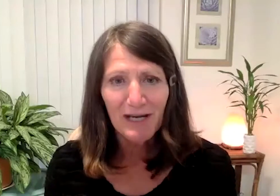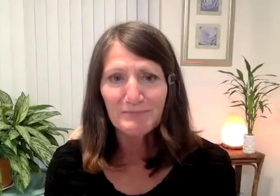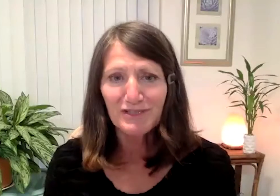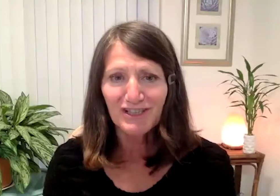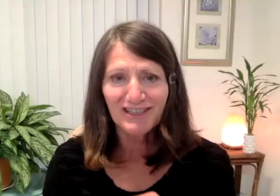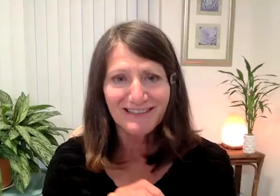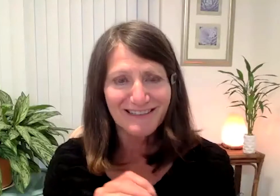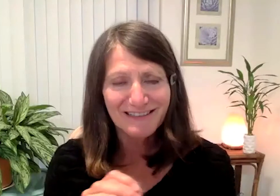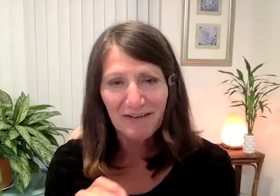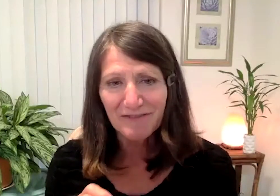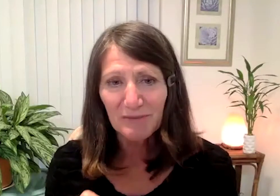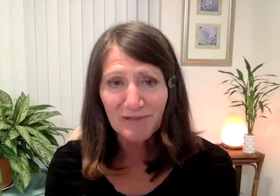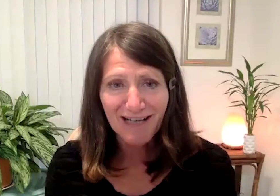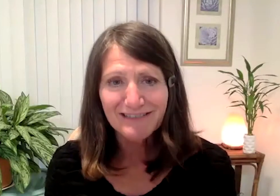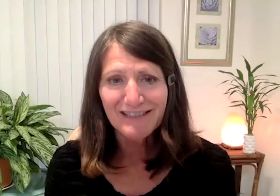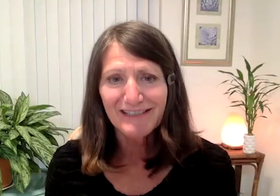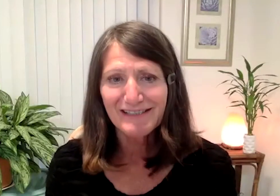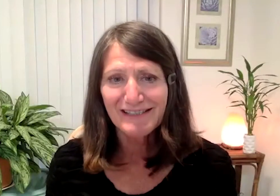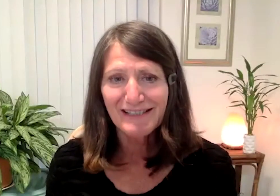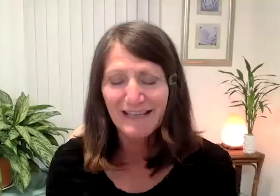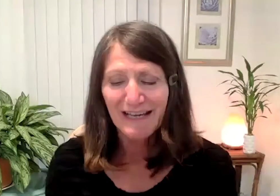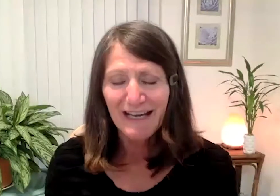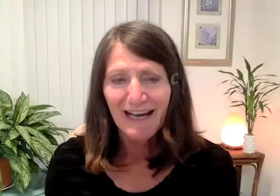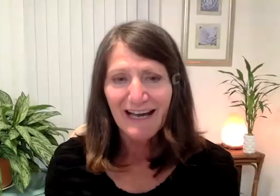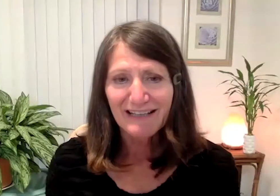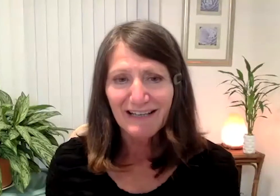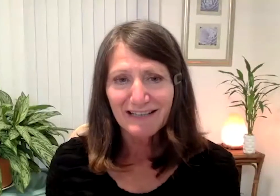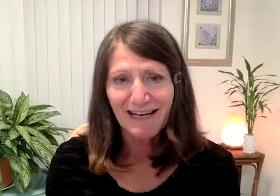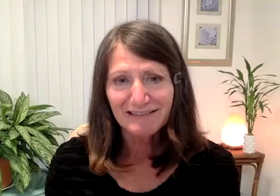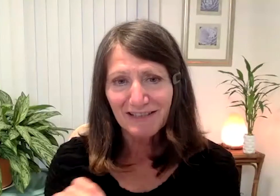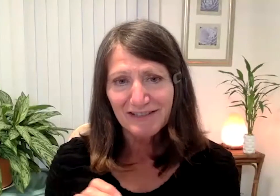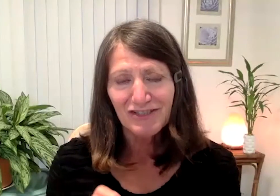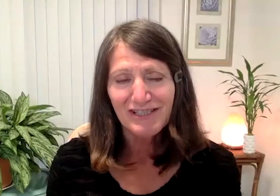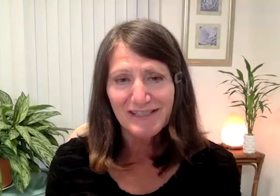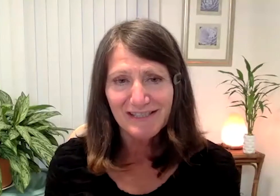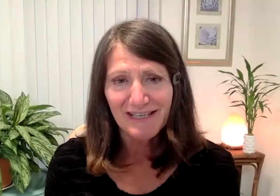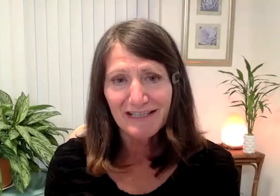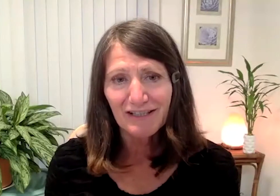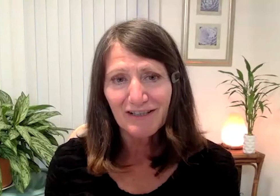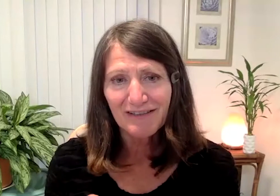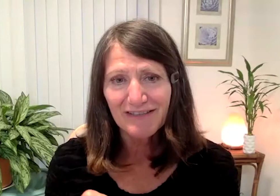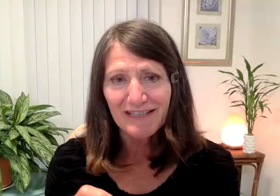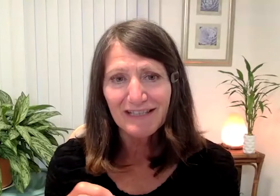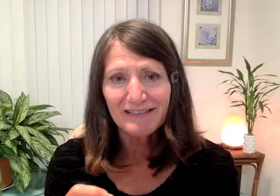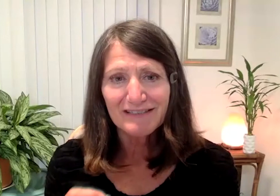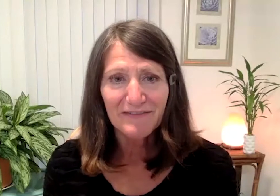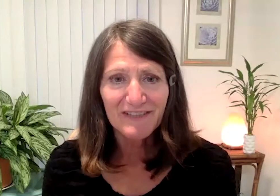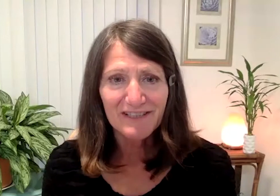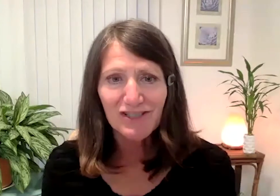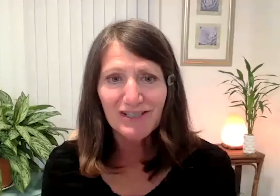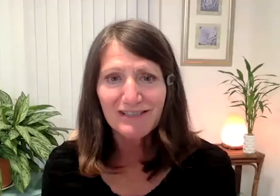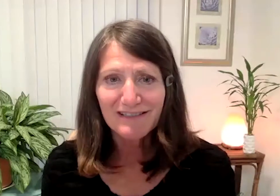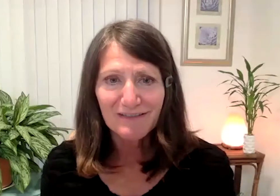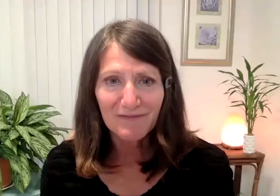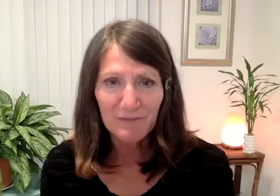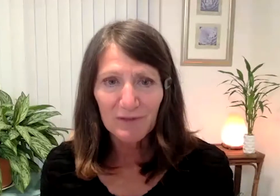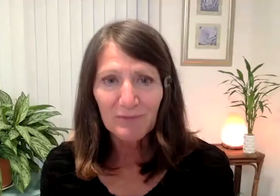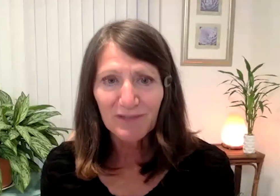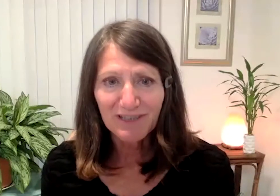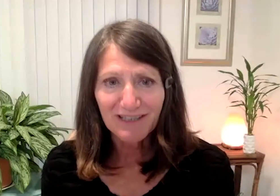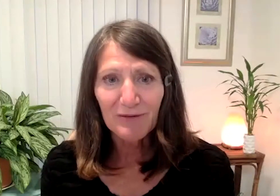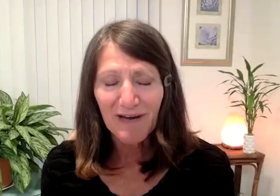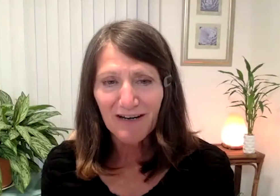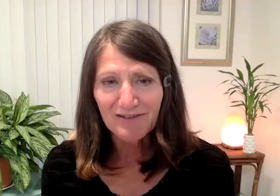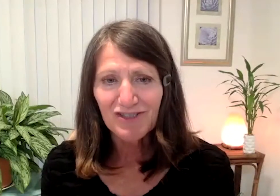every chapter, in every practice. And I'd like to just state the definition from